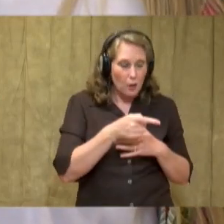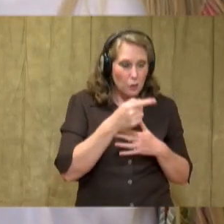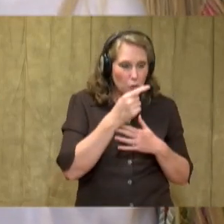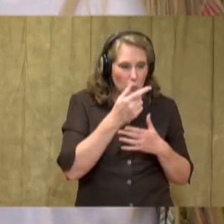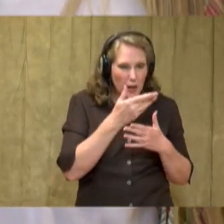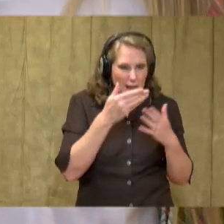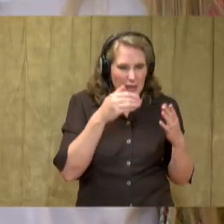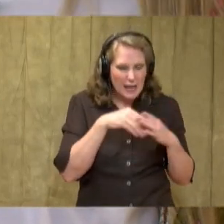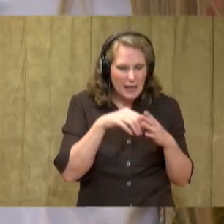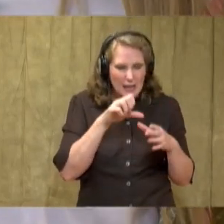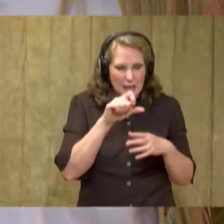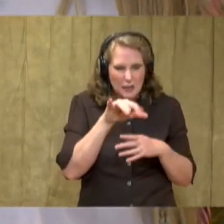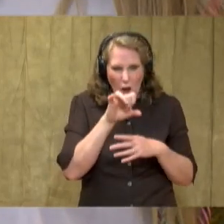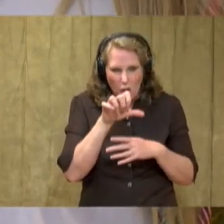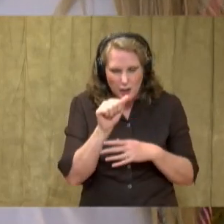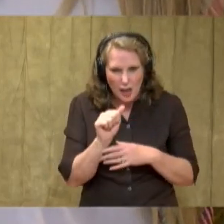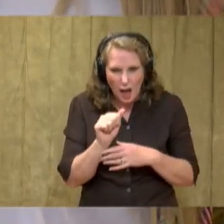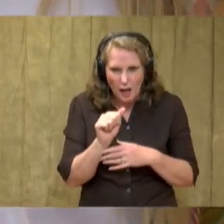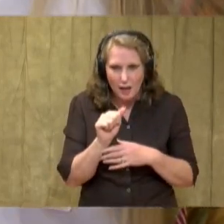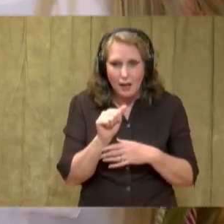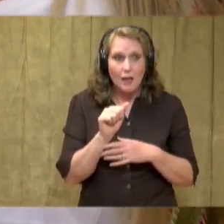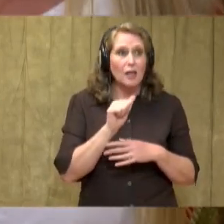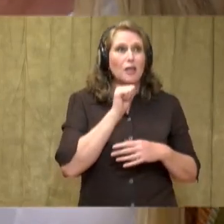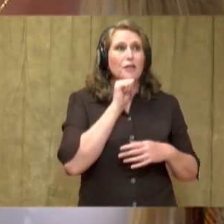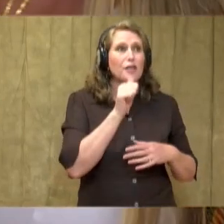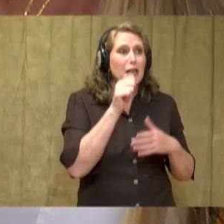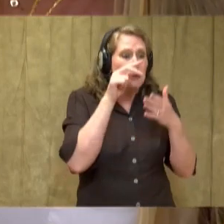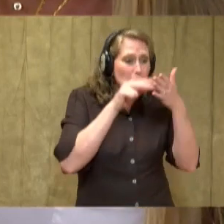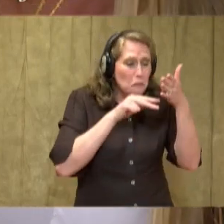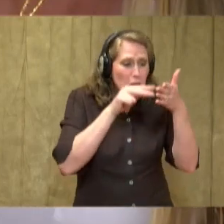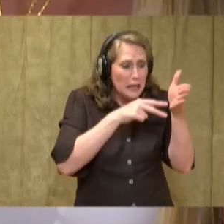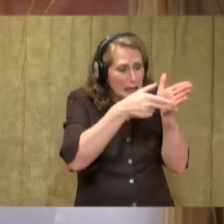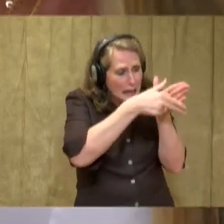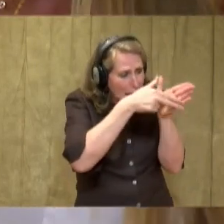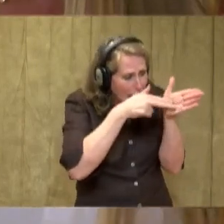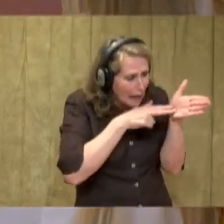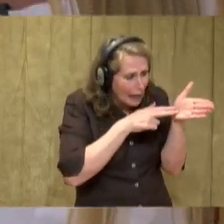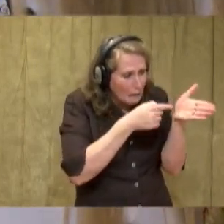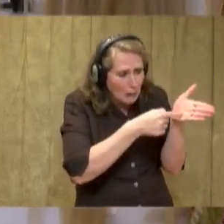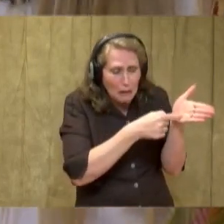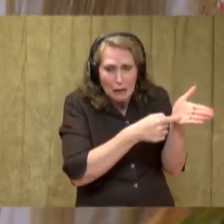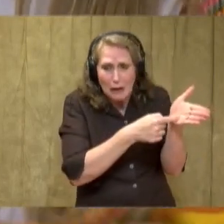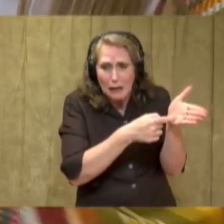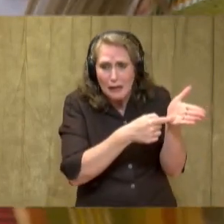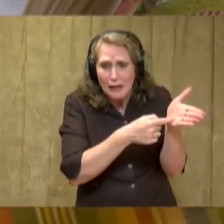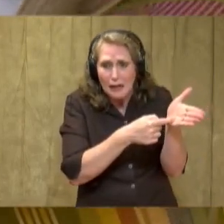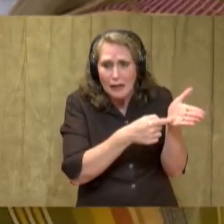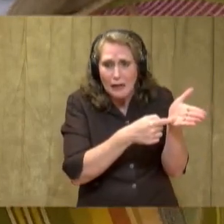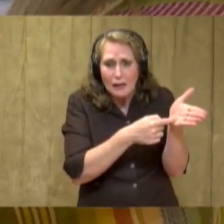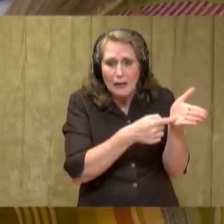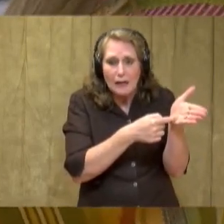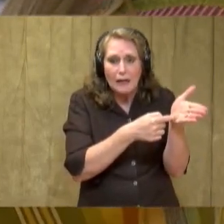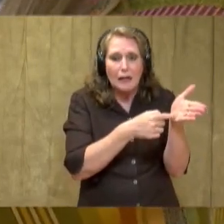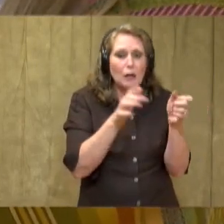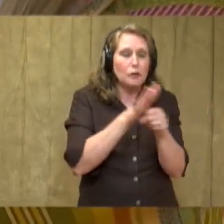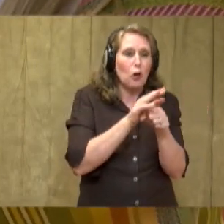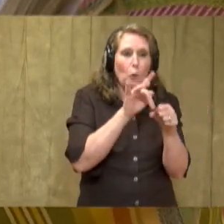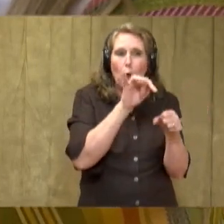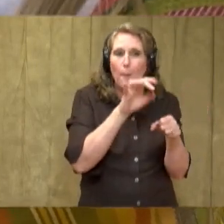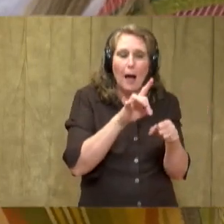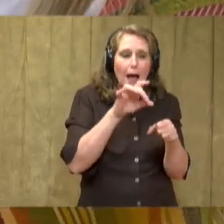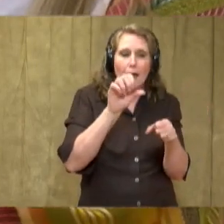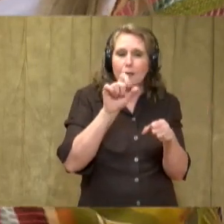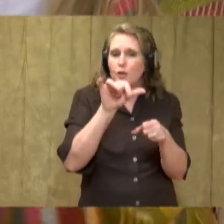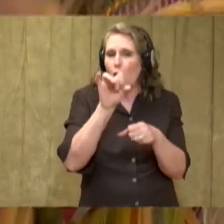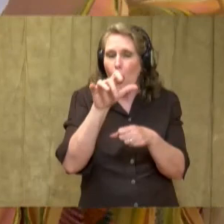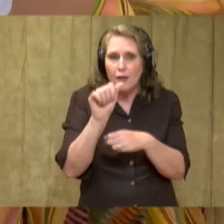green things in the salsa? You didn't read the fine print? Totally mild salsa.